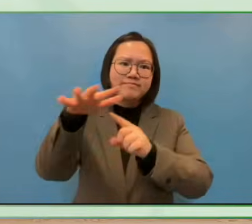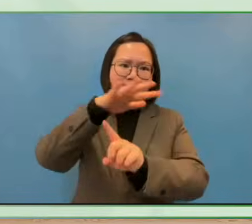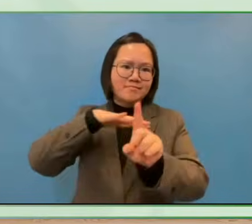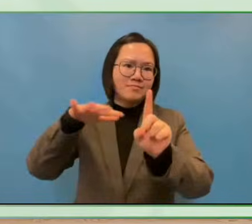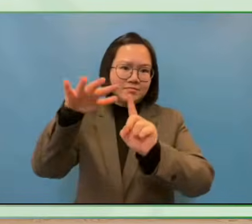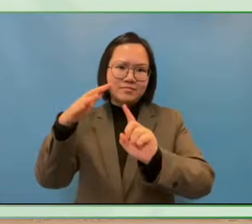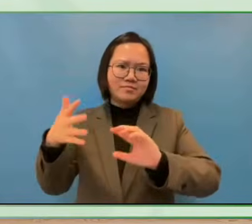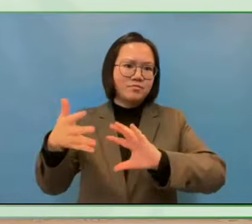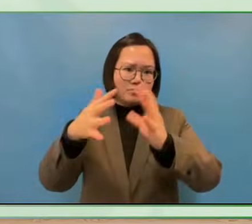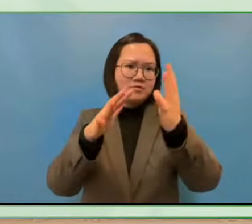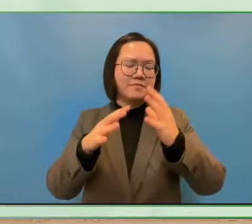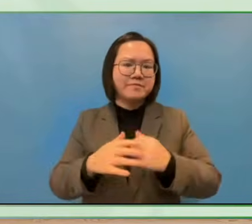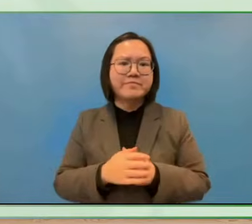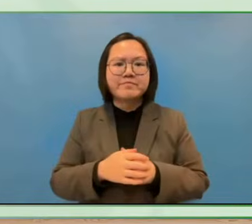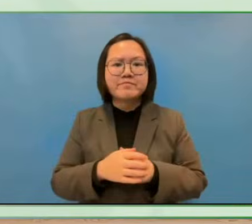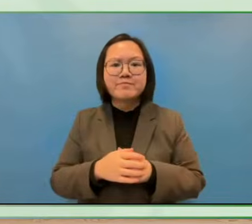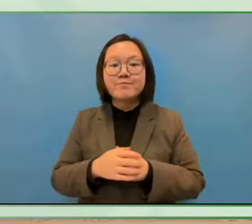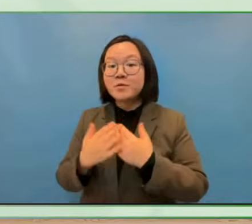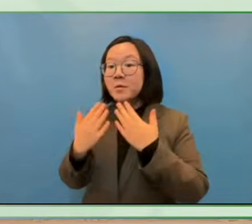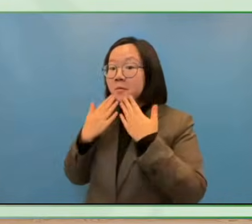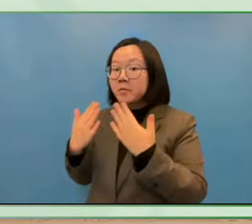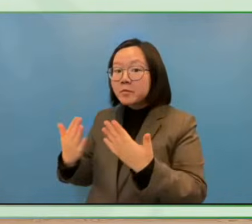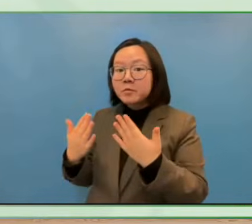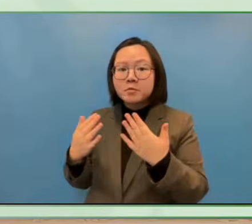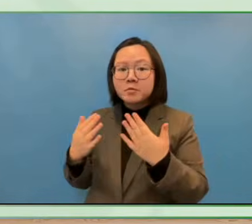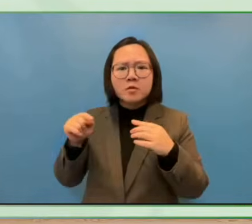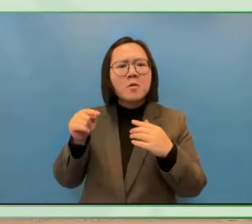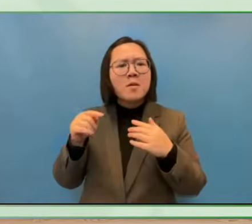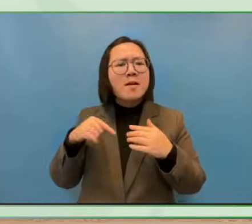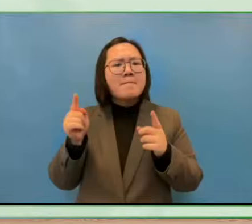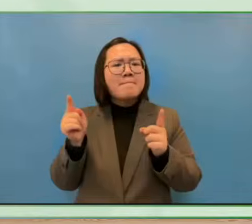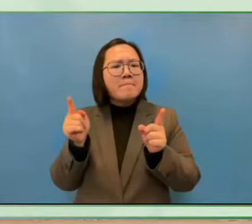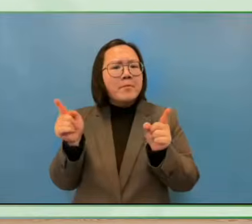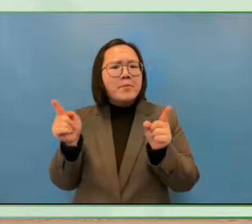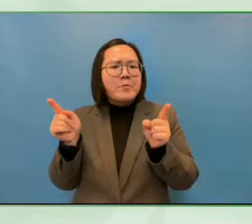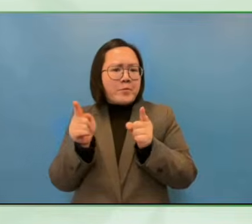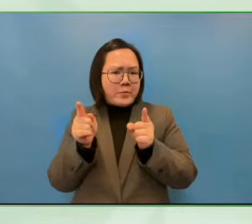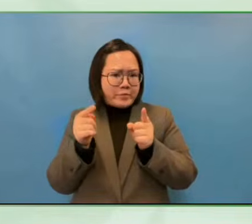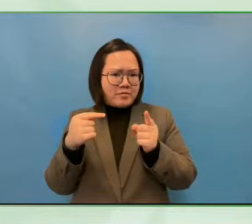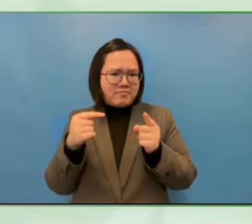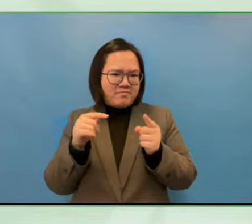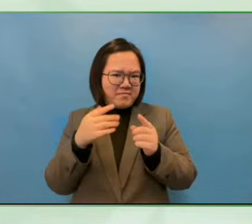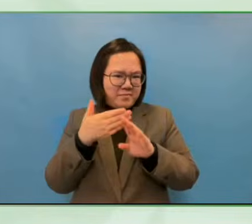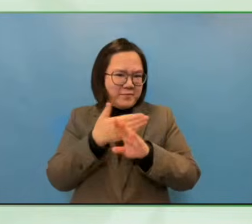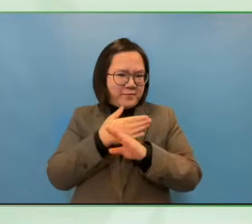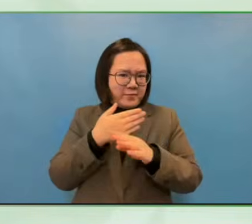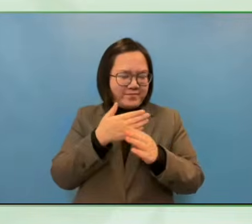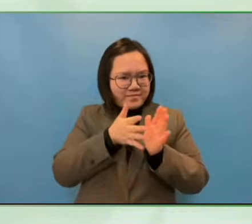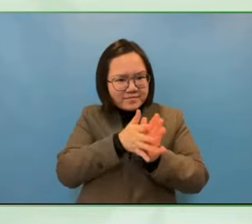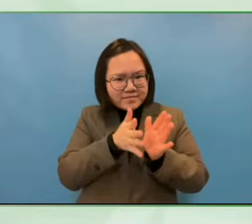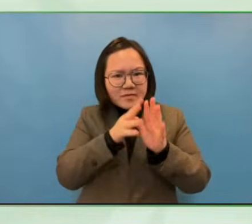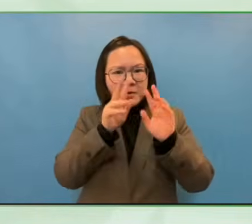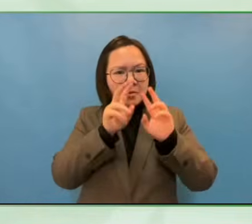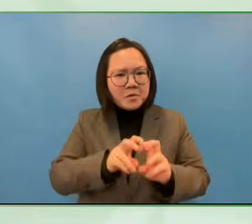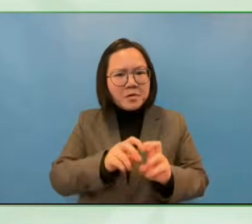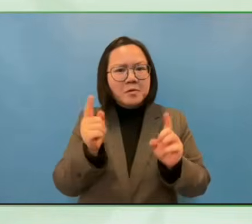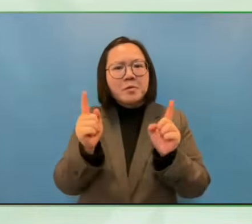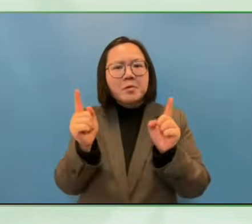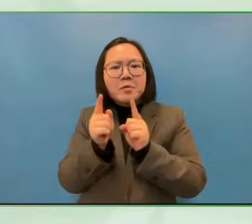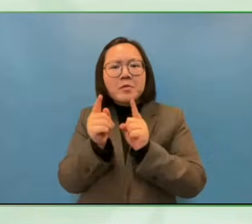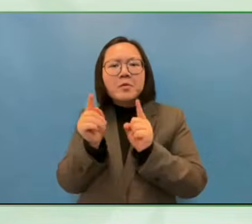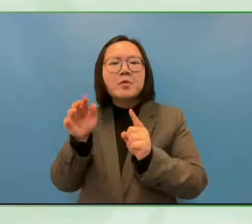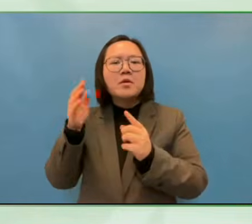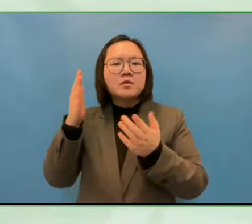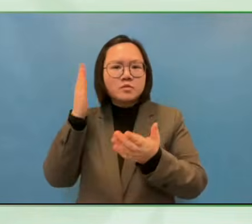indirectly affected by the climate crisis? I'm happy to, although the numbers are not particularly